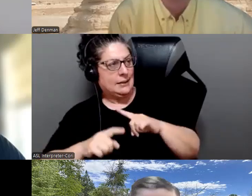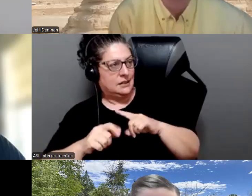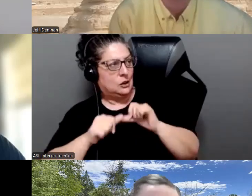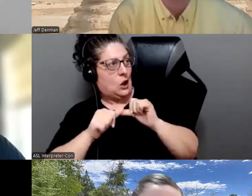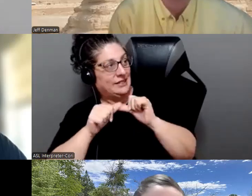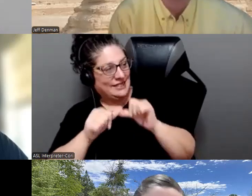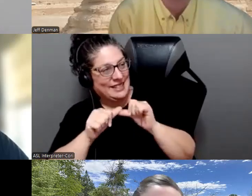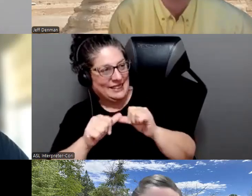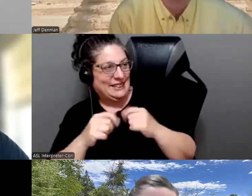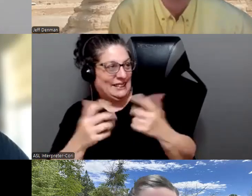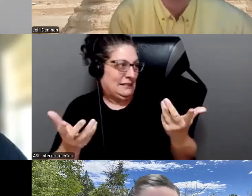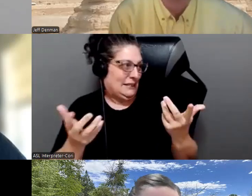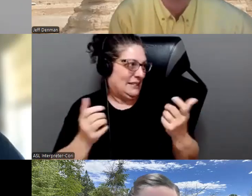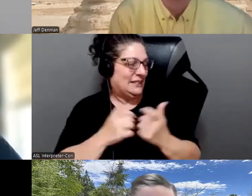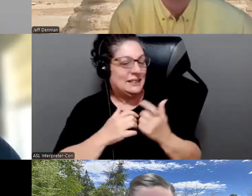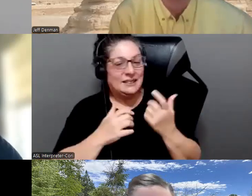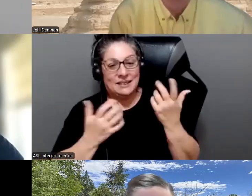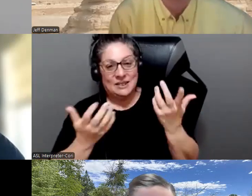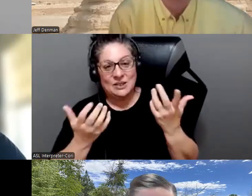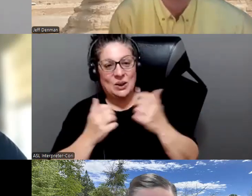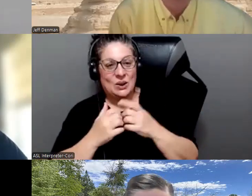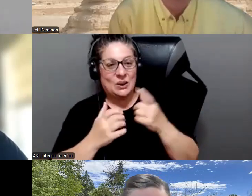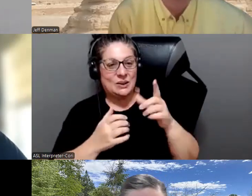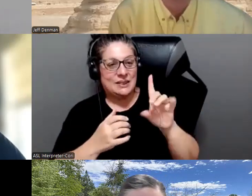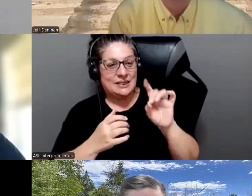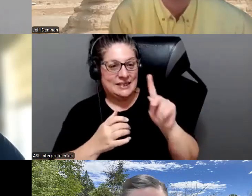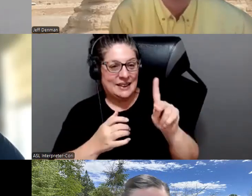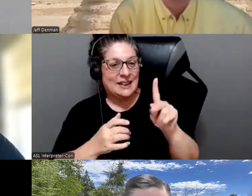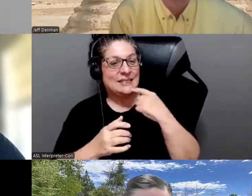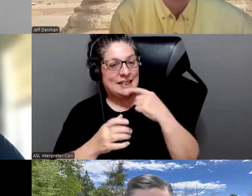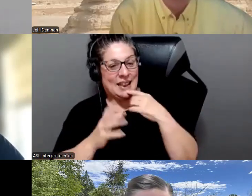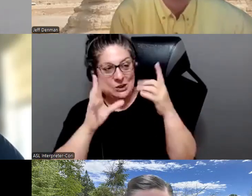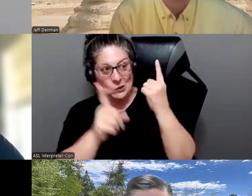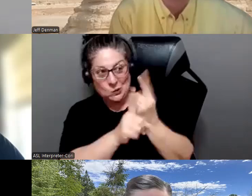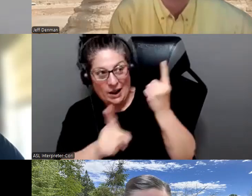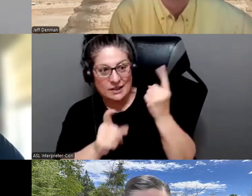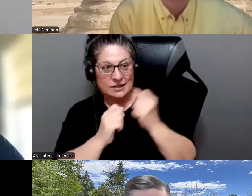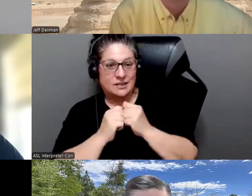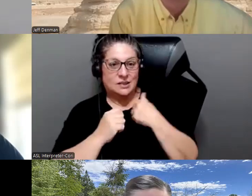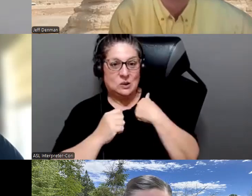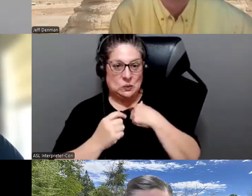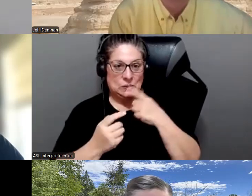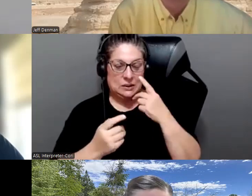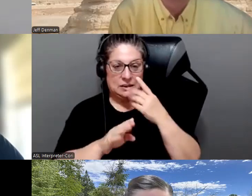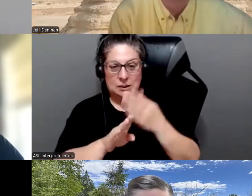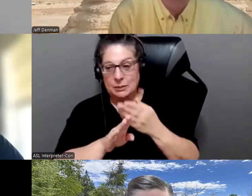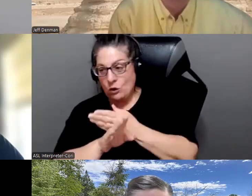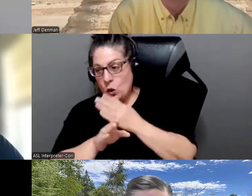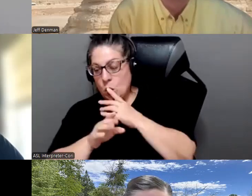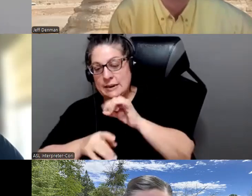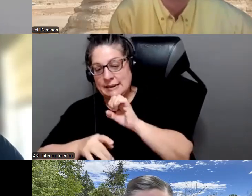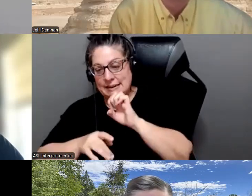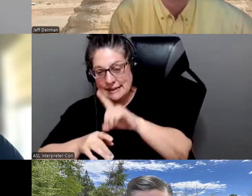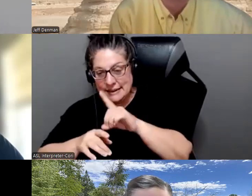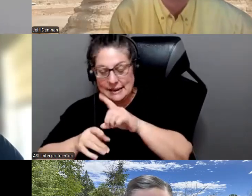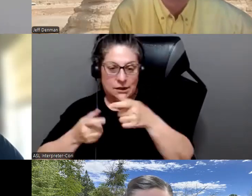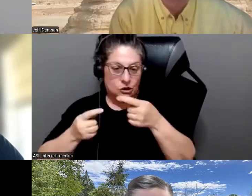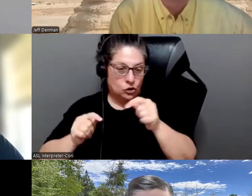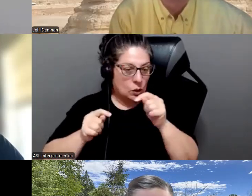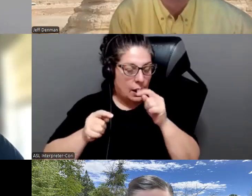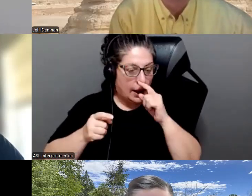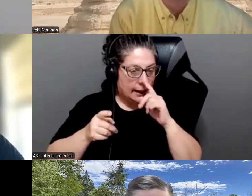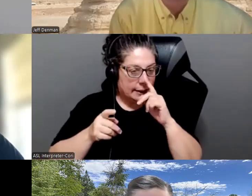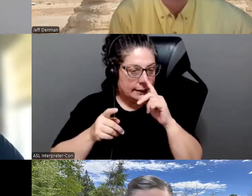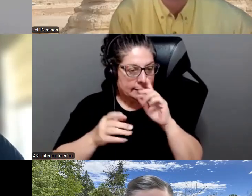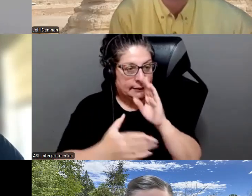constantly. And so what Duck said is right. And post burn, we do seeding. You just try to mitigate for those